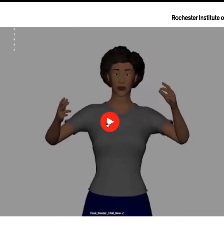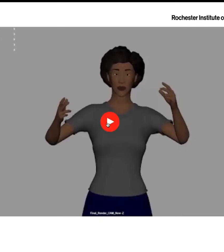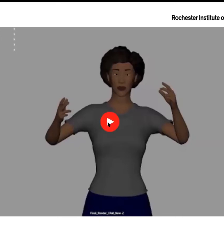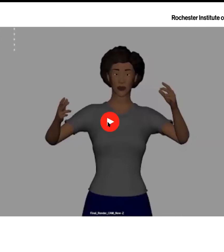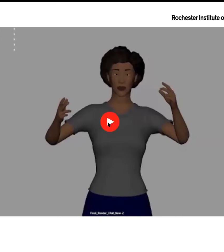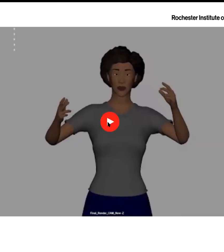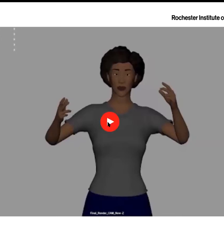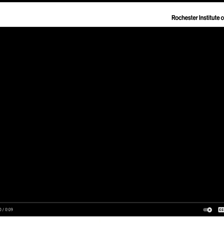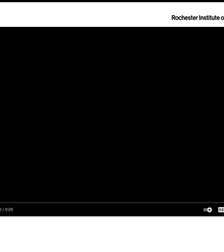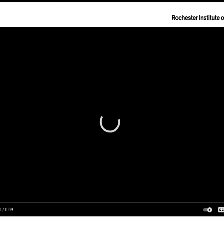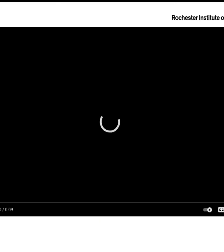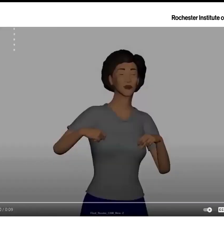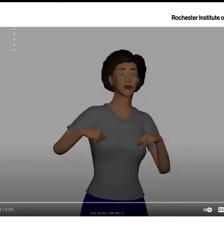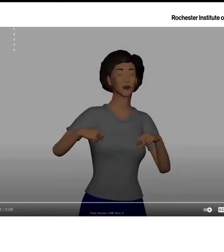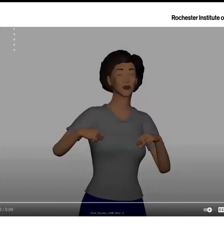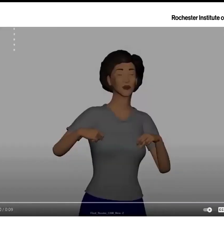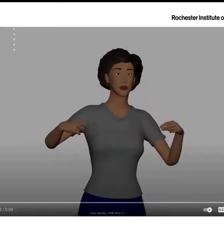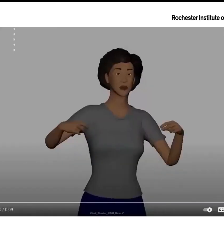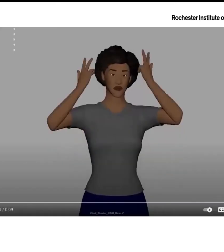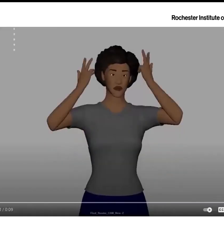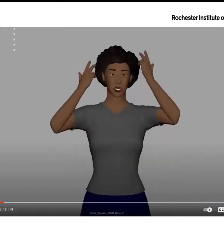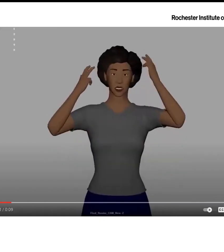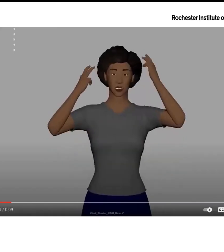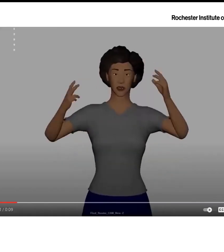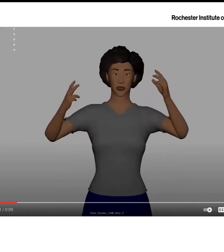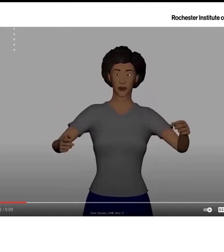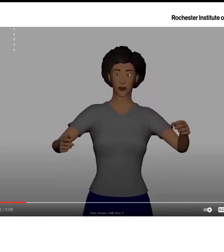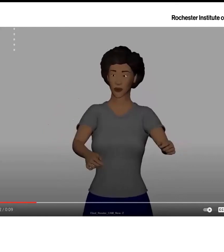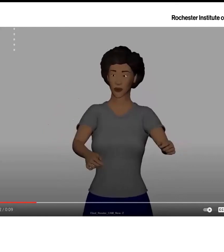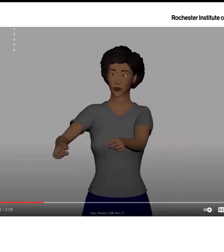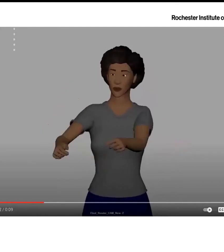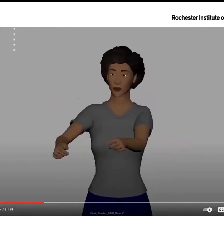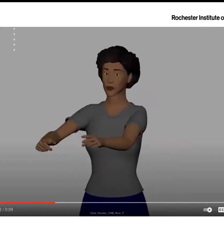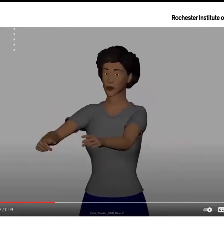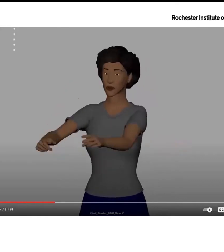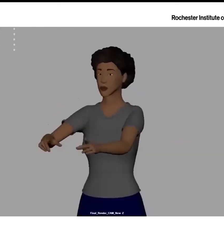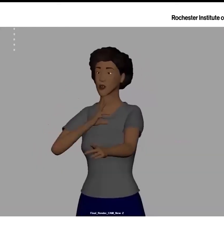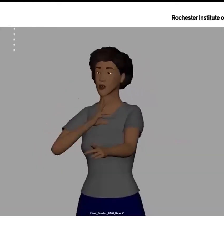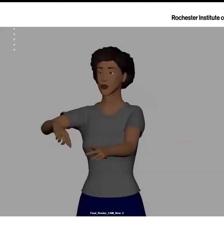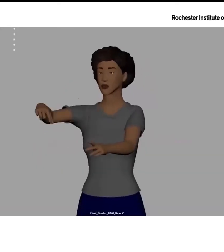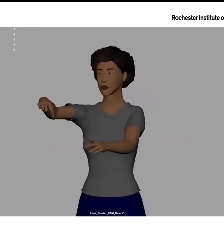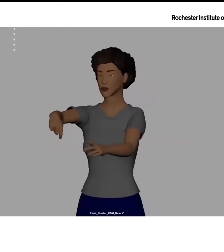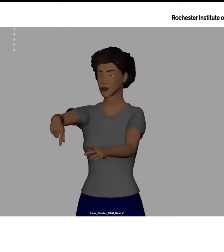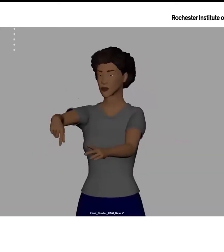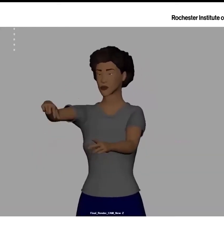example without the headgear with the same sign.